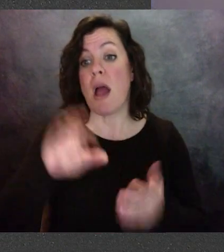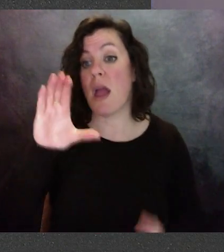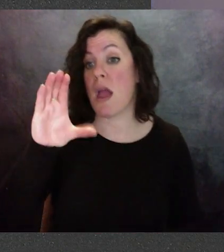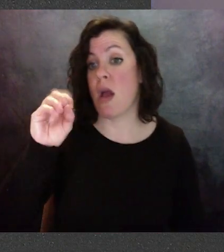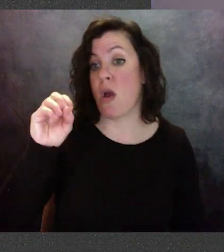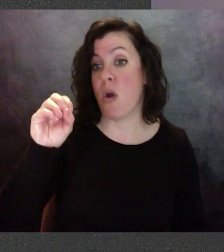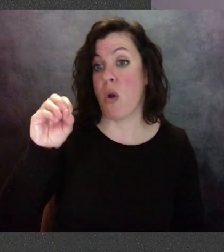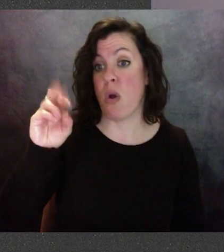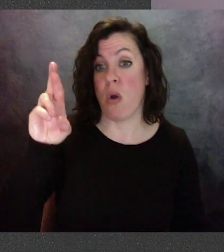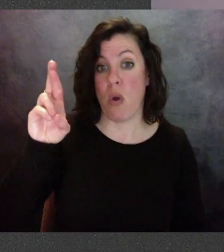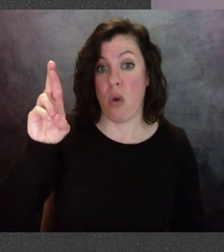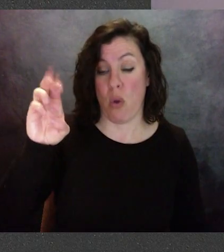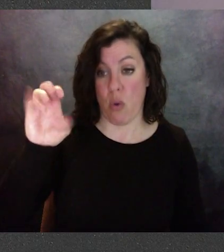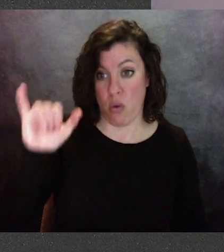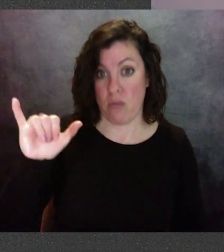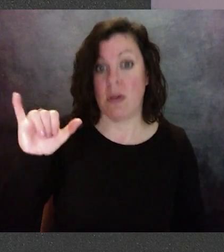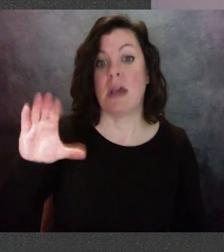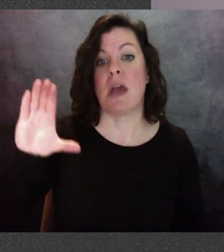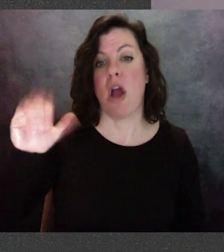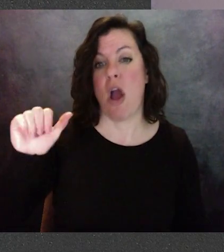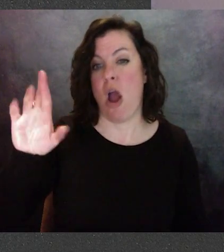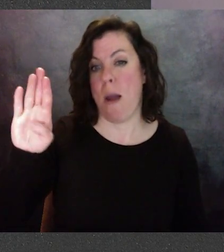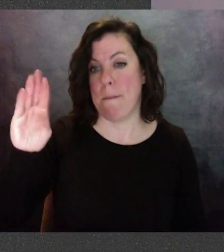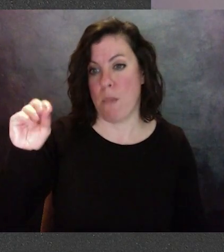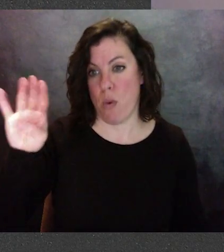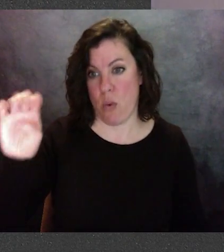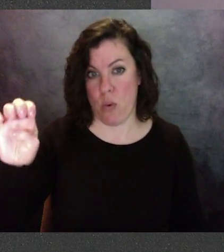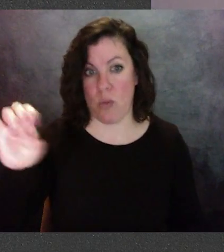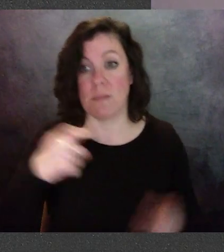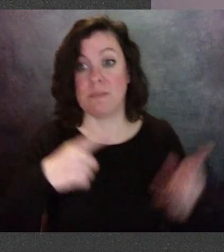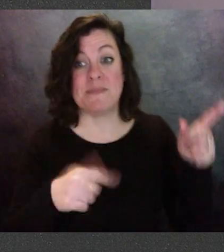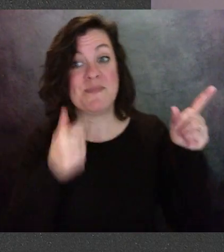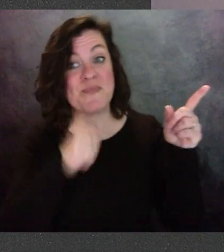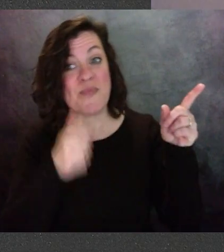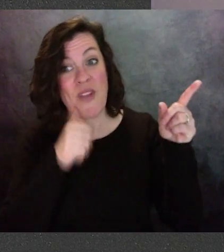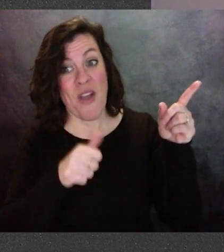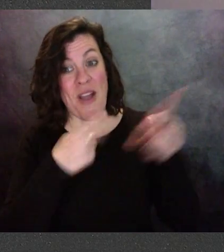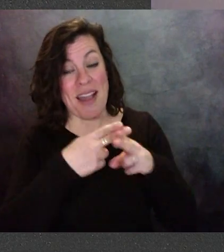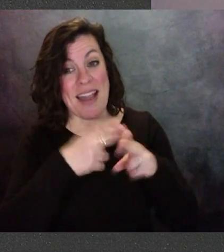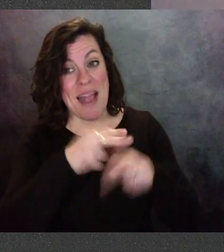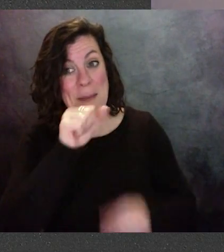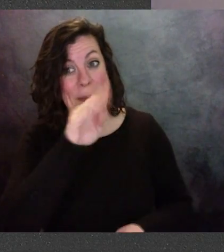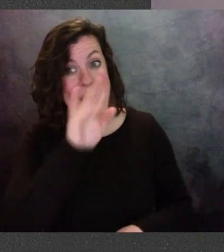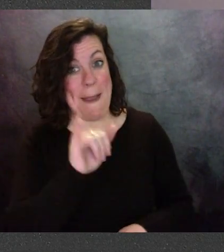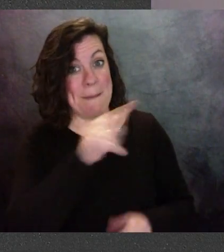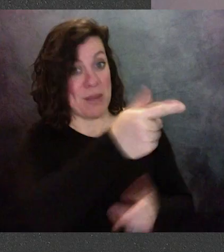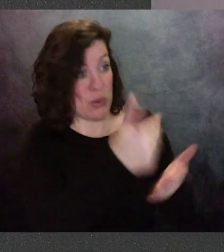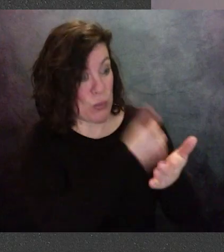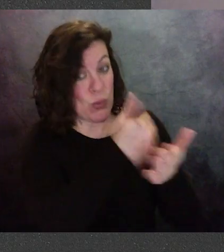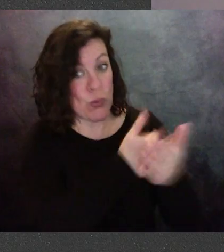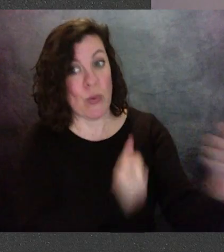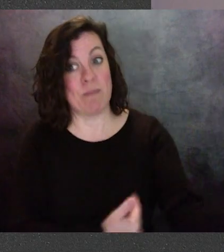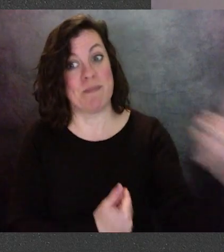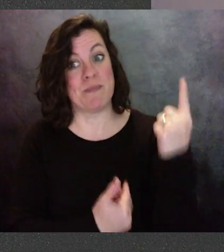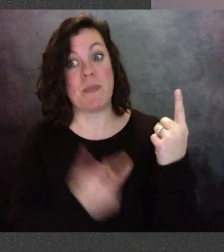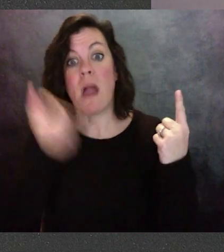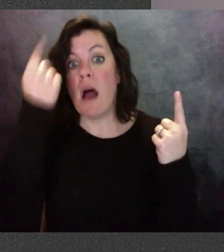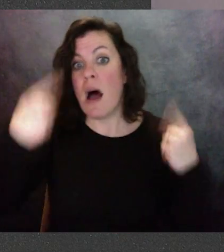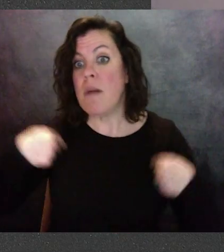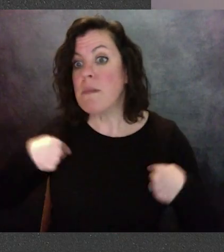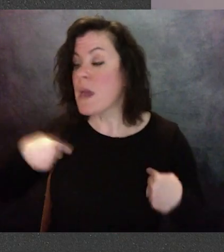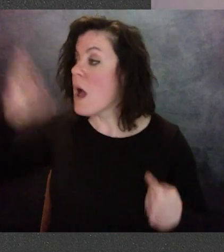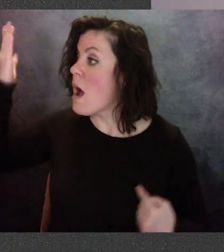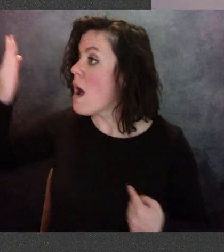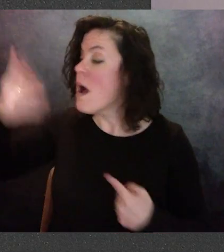This makes me jealous. A new girl named Amy came to school today. She walked in during my show and tell.